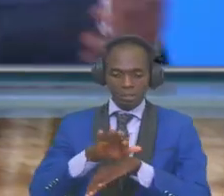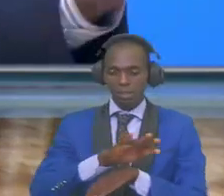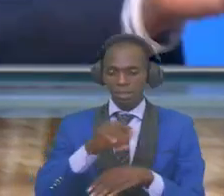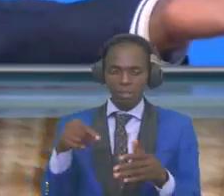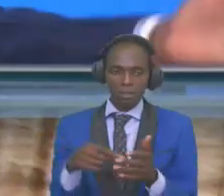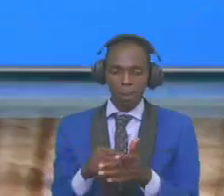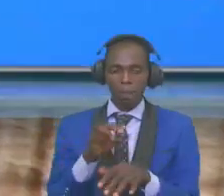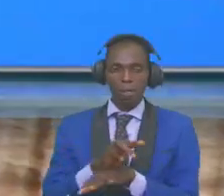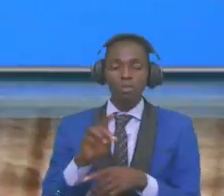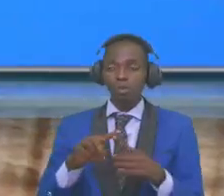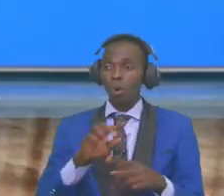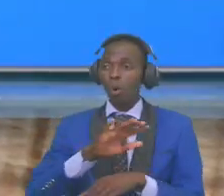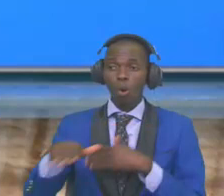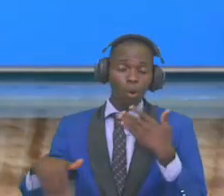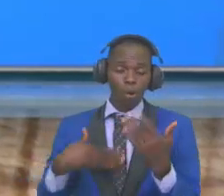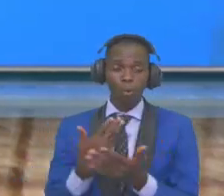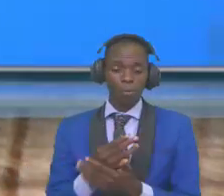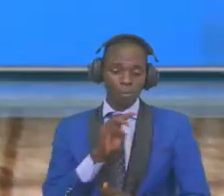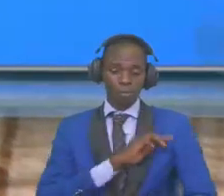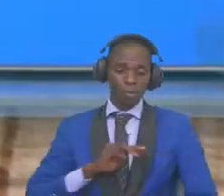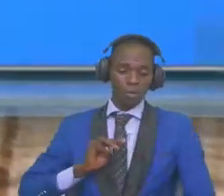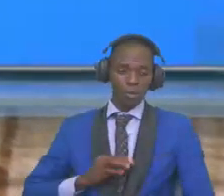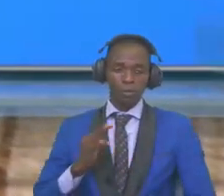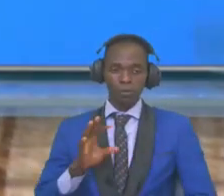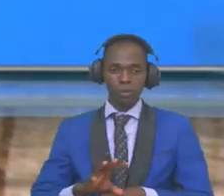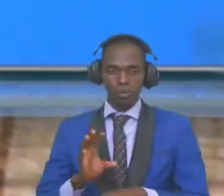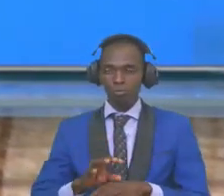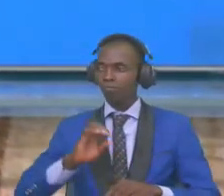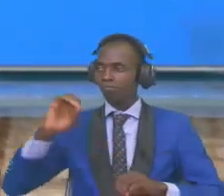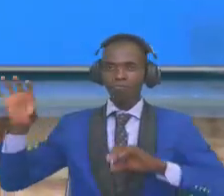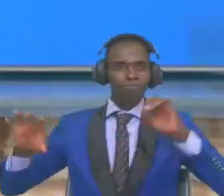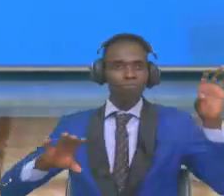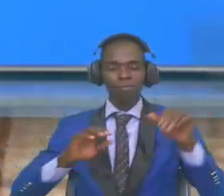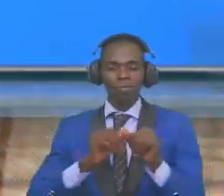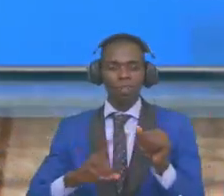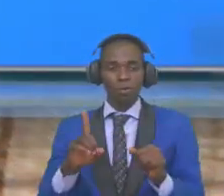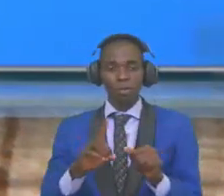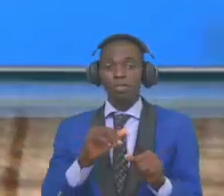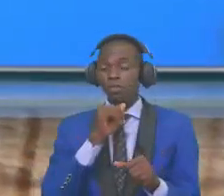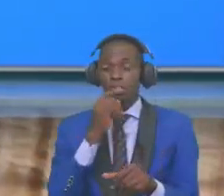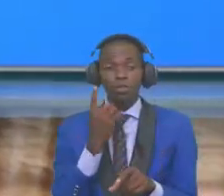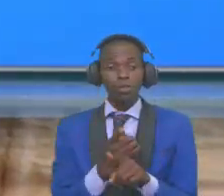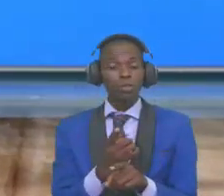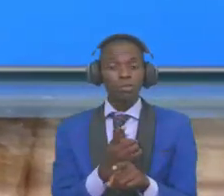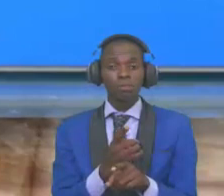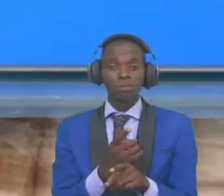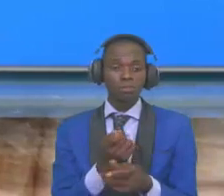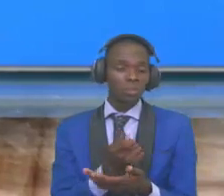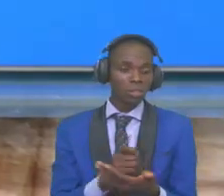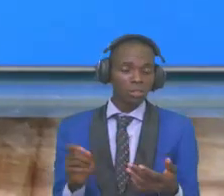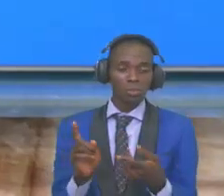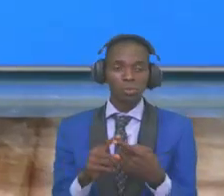to all the members of the church scattered everywhere. He wasn't just writing to a